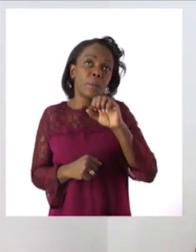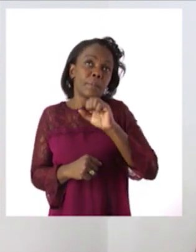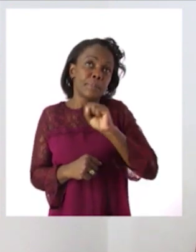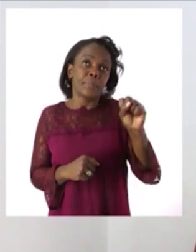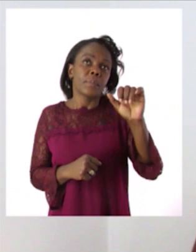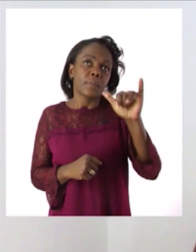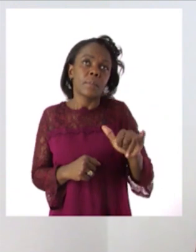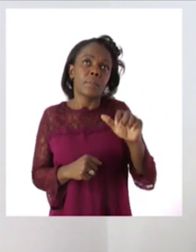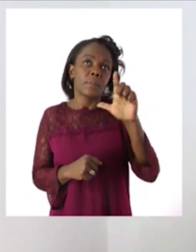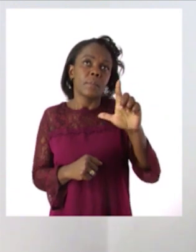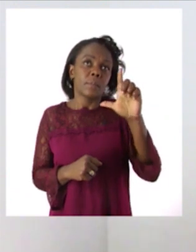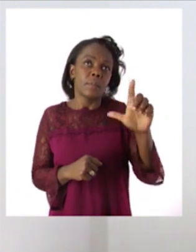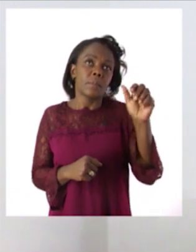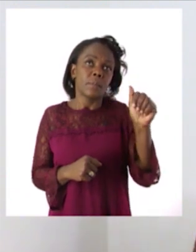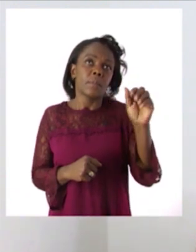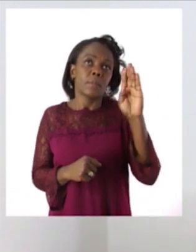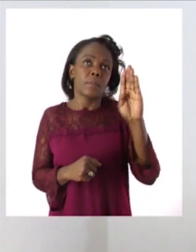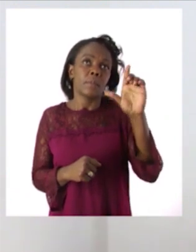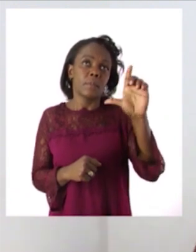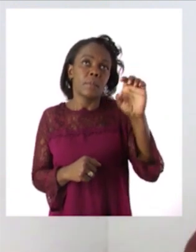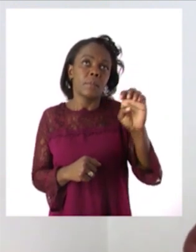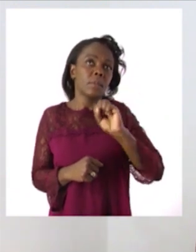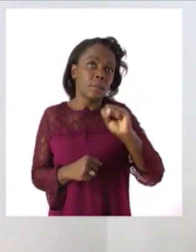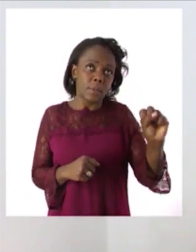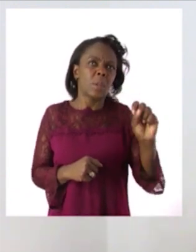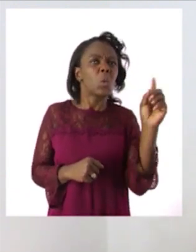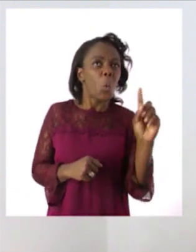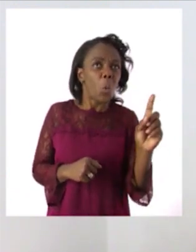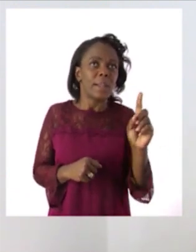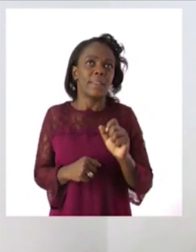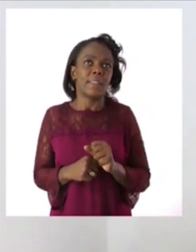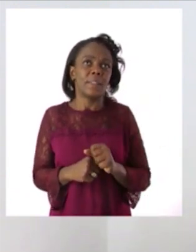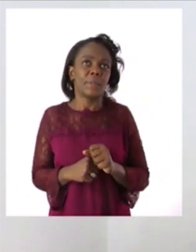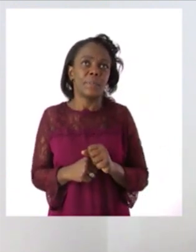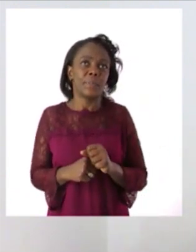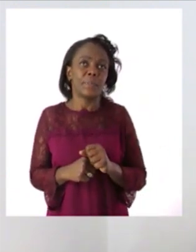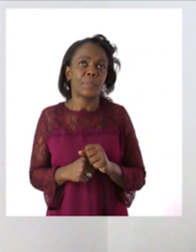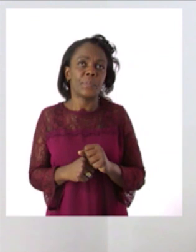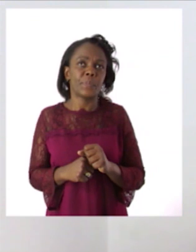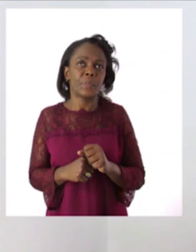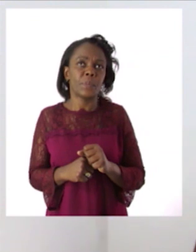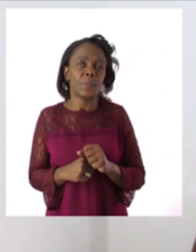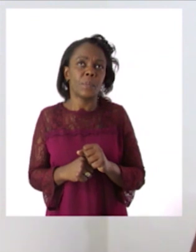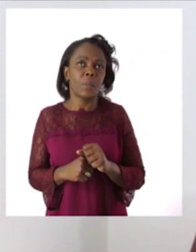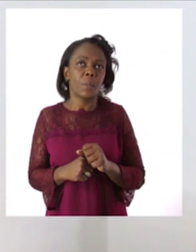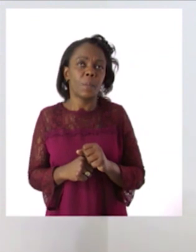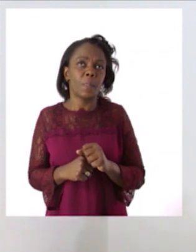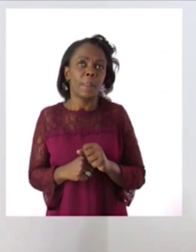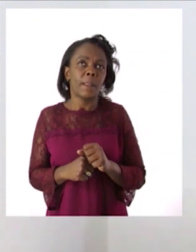Syllables. Now, what are syllables? The syllables are the beats in a